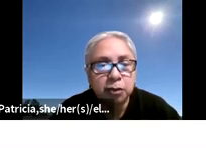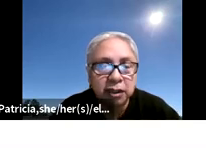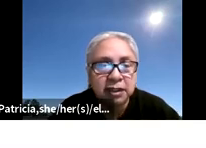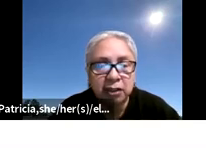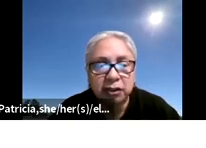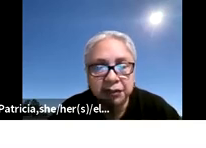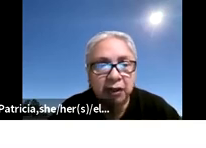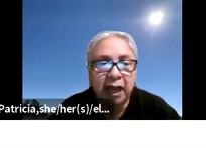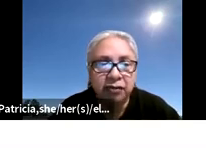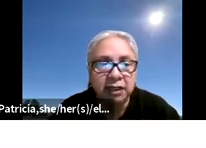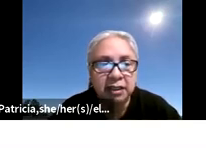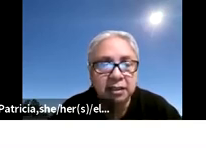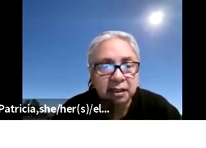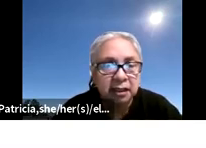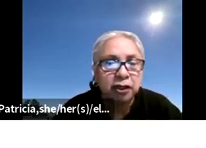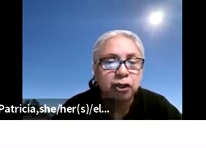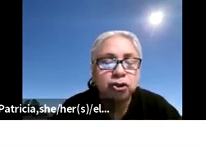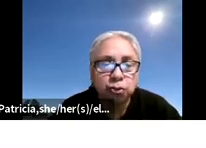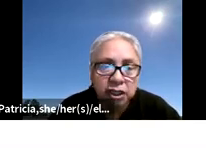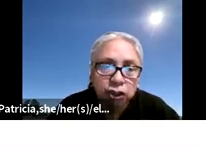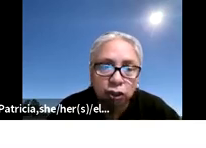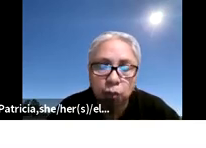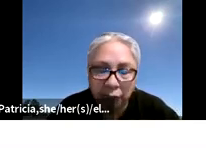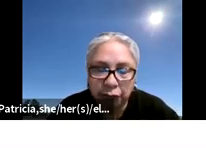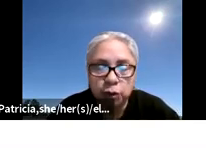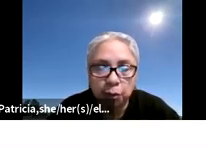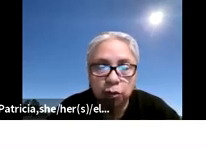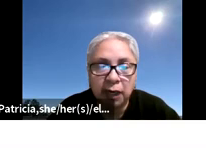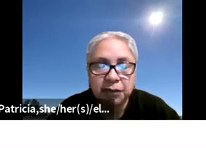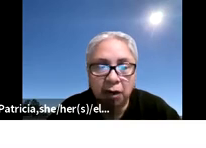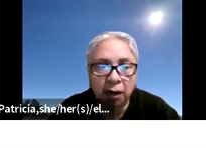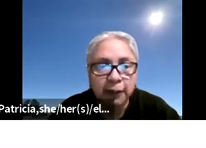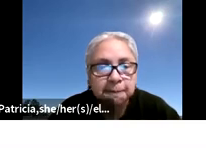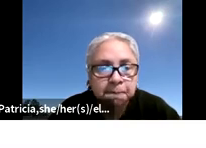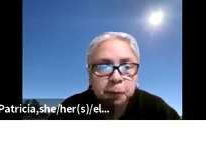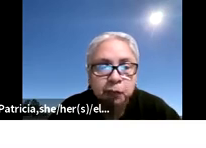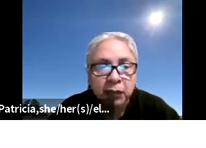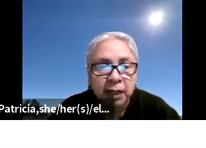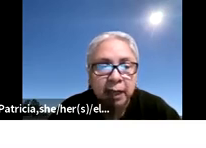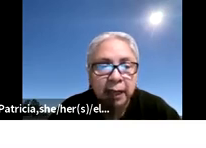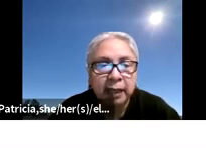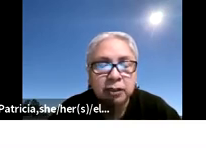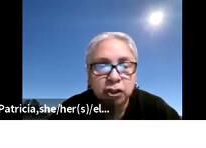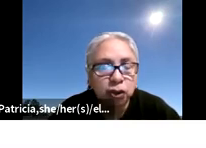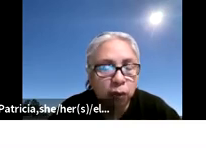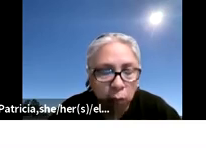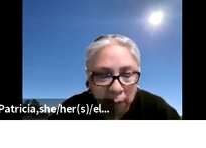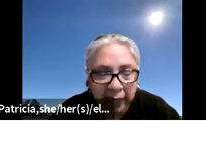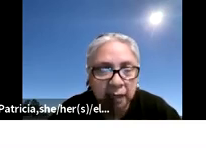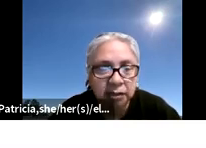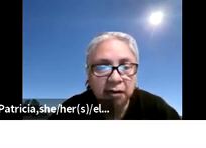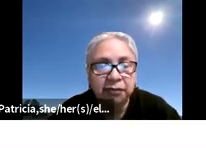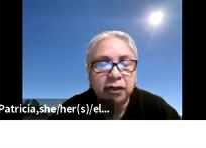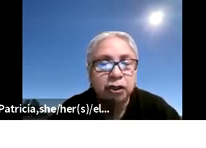and community sexual assault advocates to research what those programs are and do a